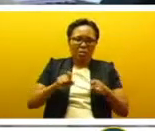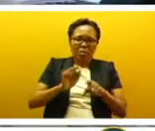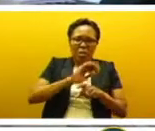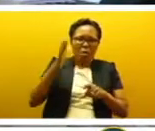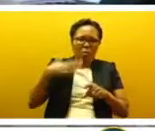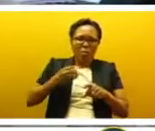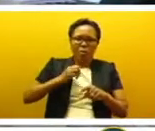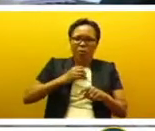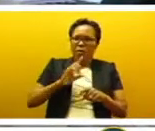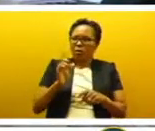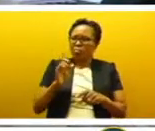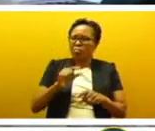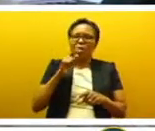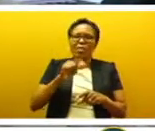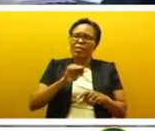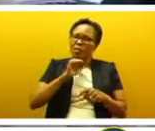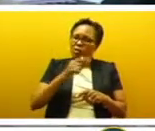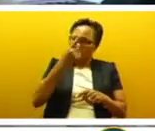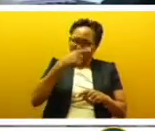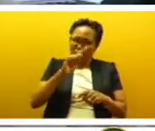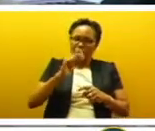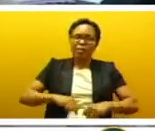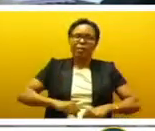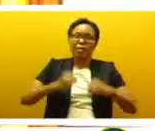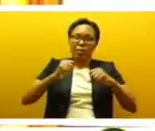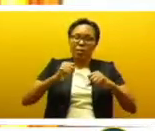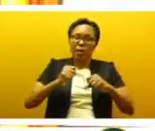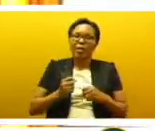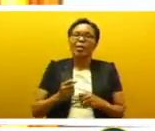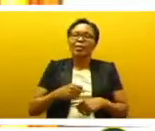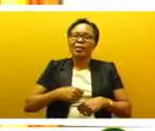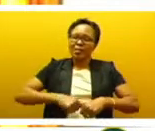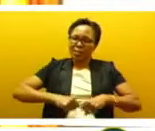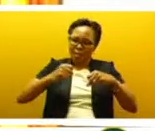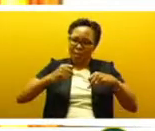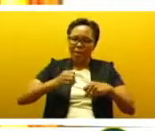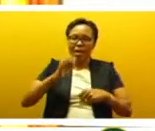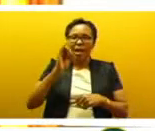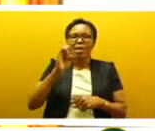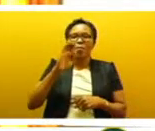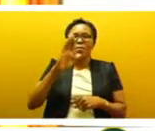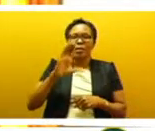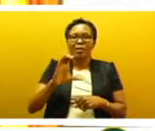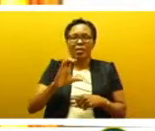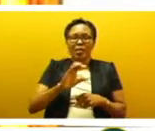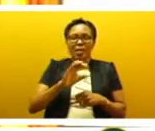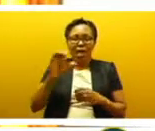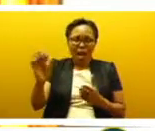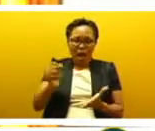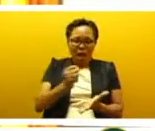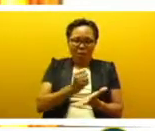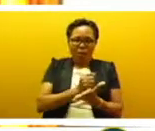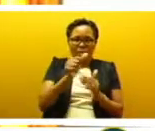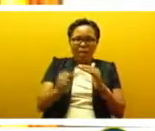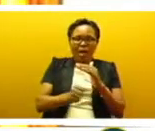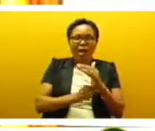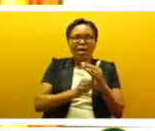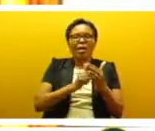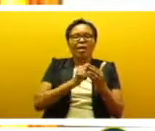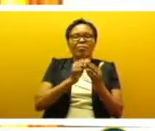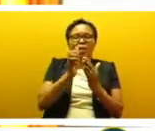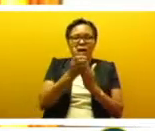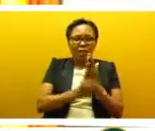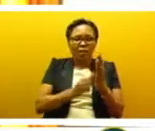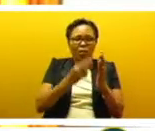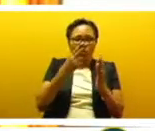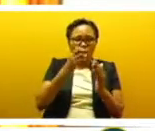That is not the chairman that we have. The chairman of the Iebc, appointed under Article 250 sub-article 4